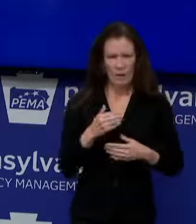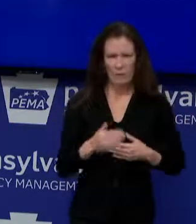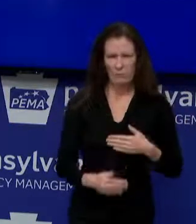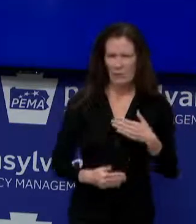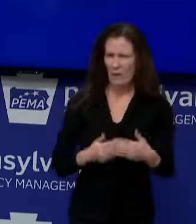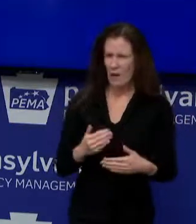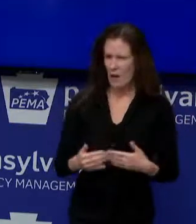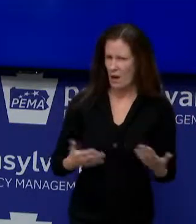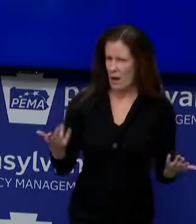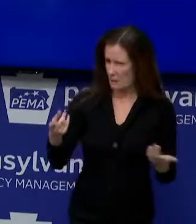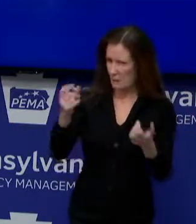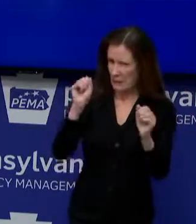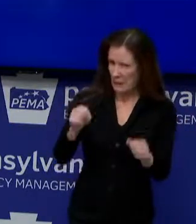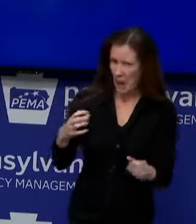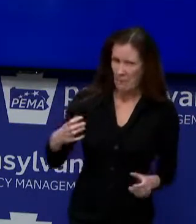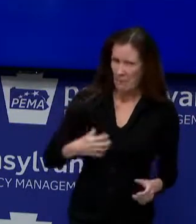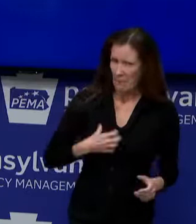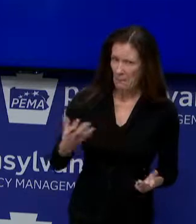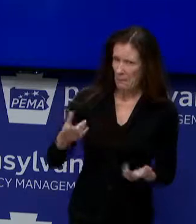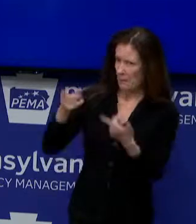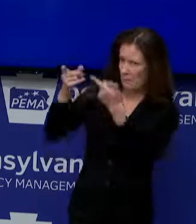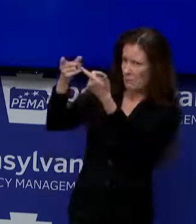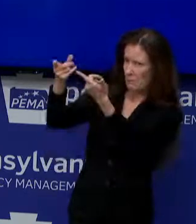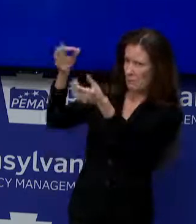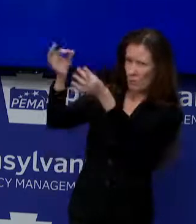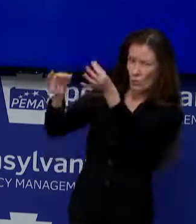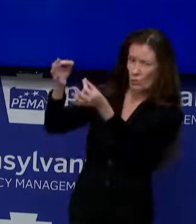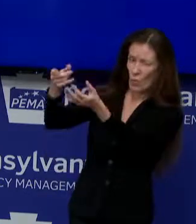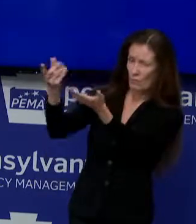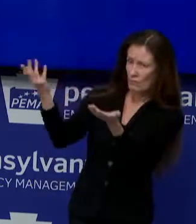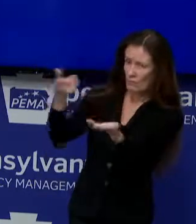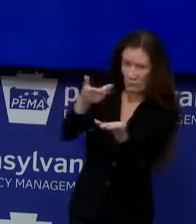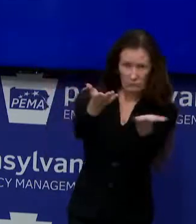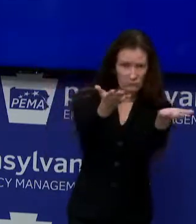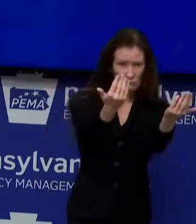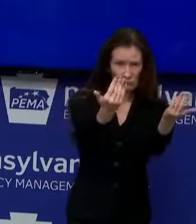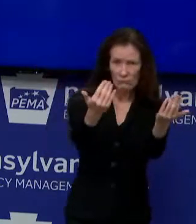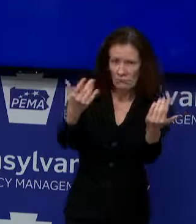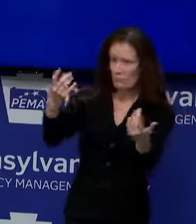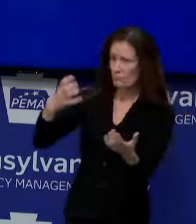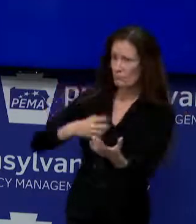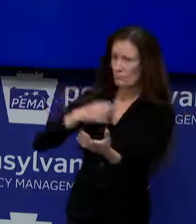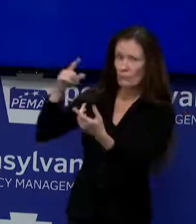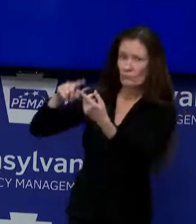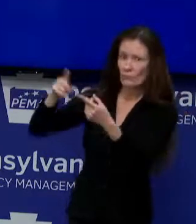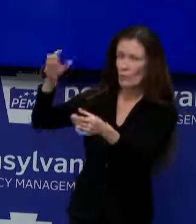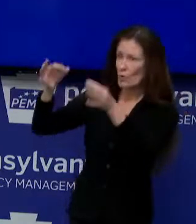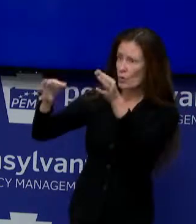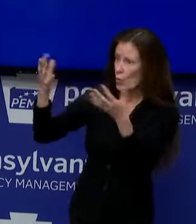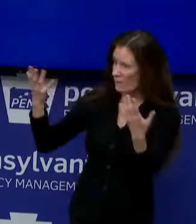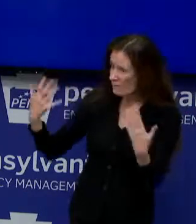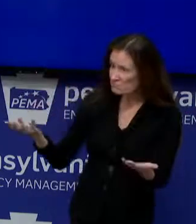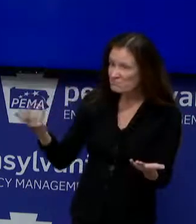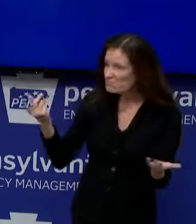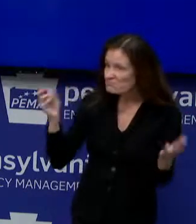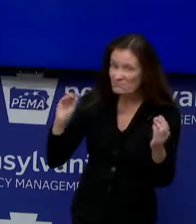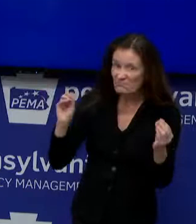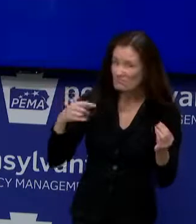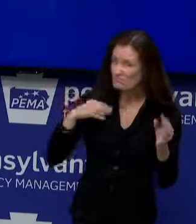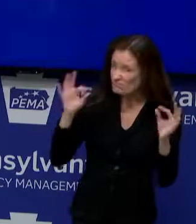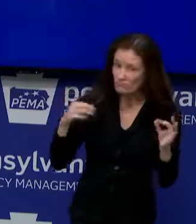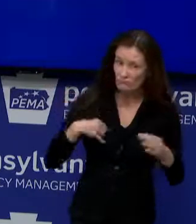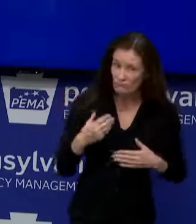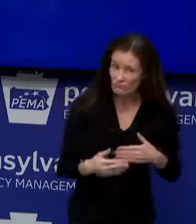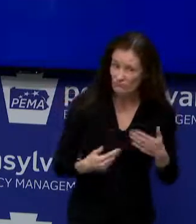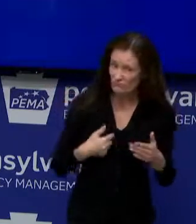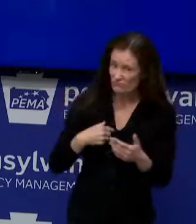counties experienced those challenges from the candidates or the parties, and they went through that process, and that's what those processes are there